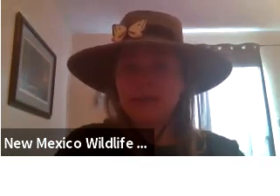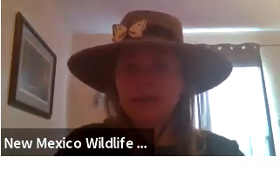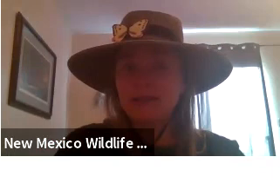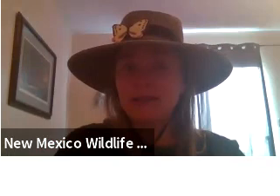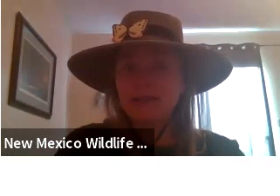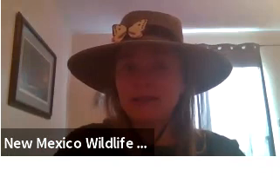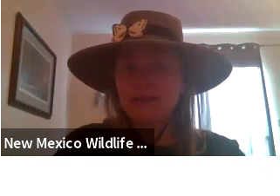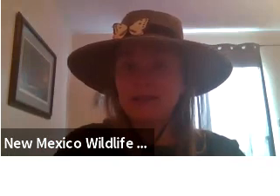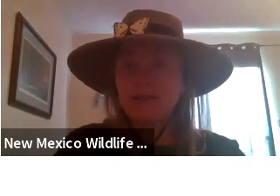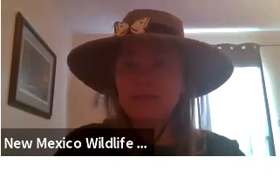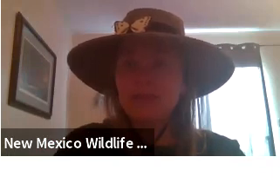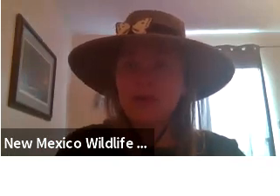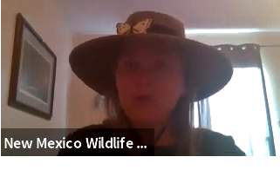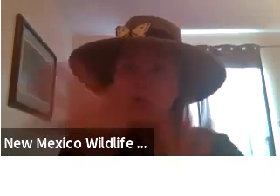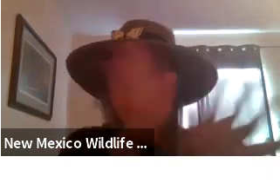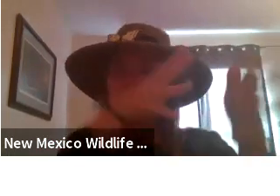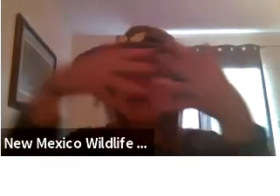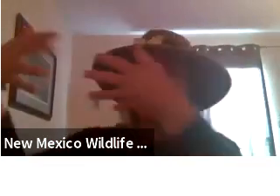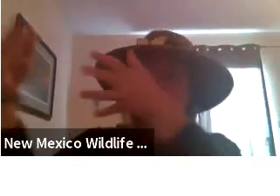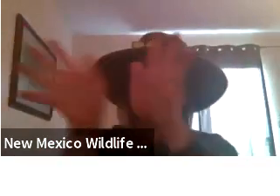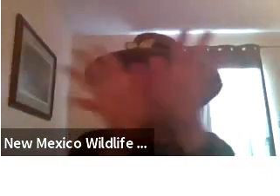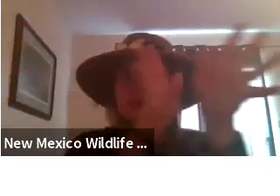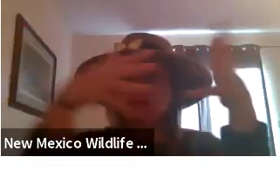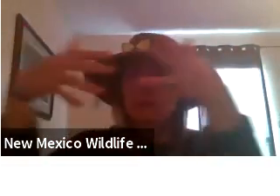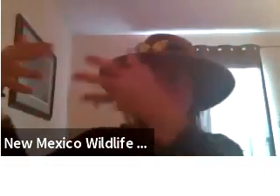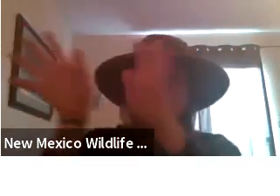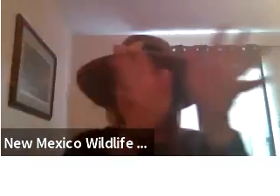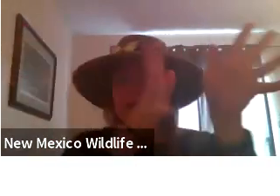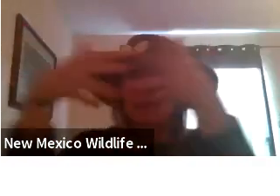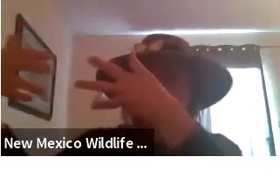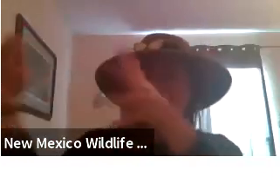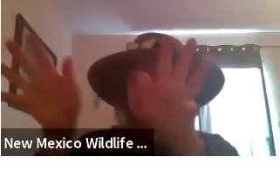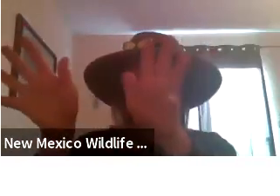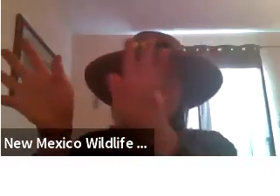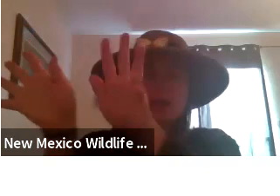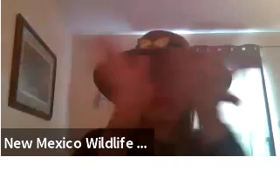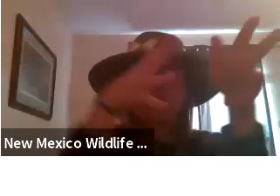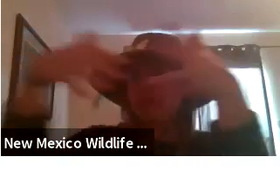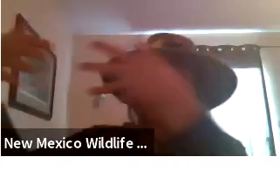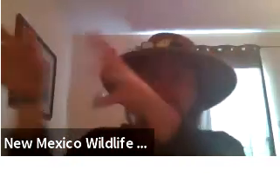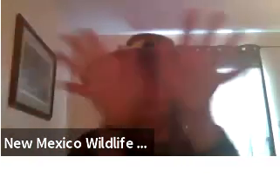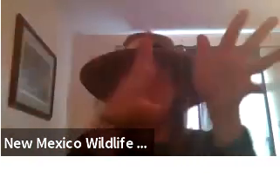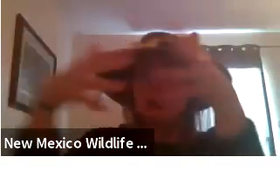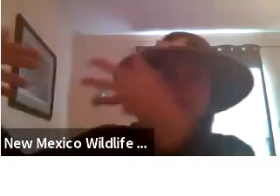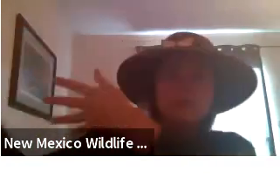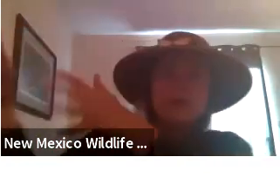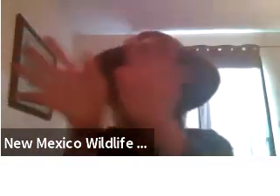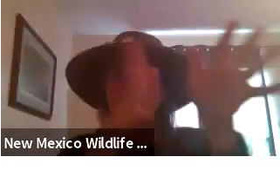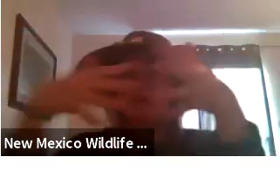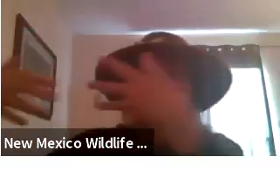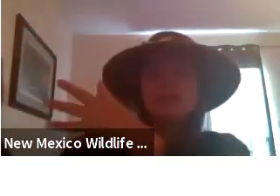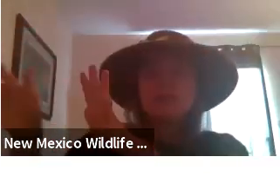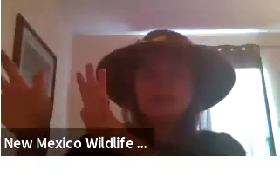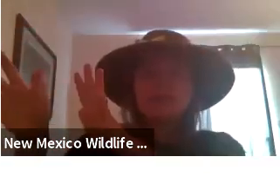dandelion is caught up in the wind and its seeds are being blown